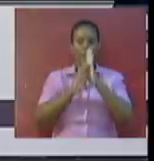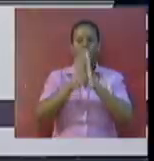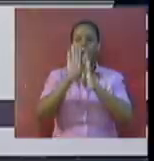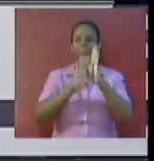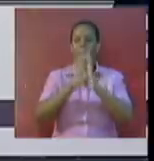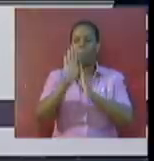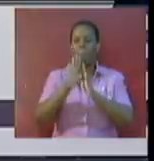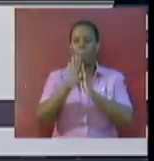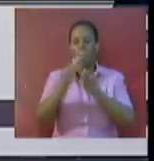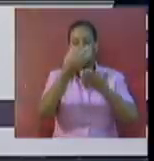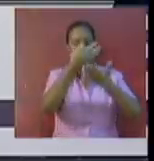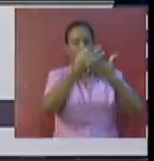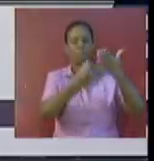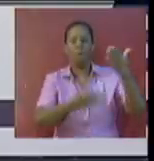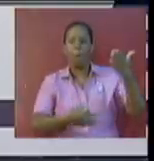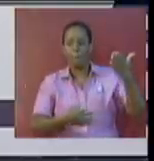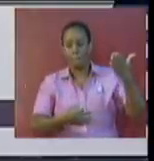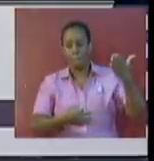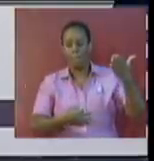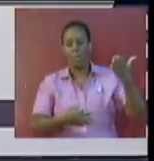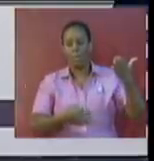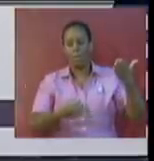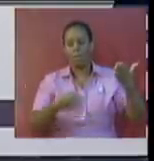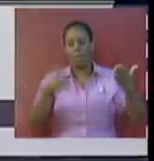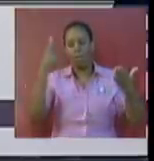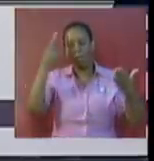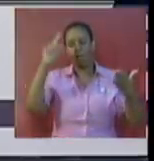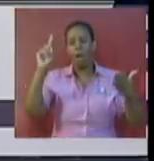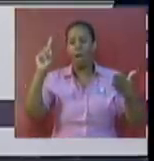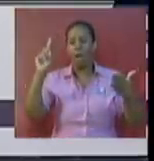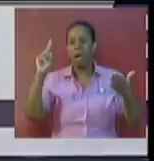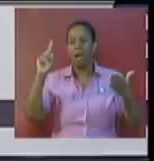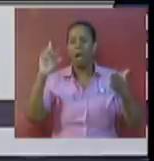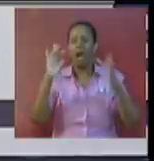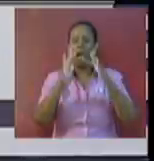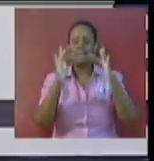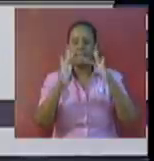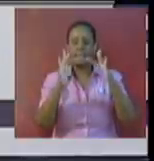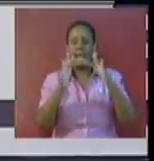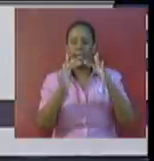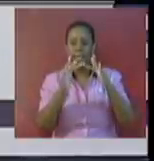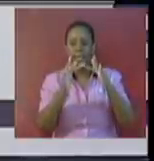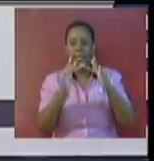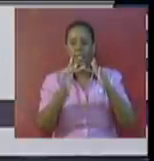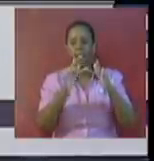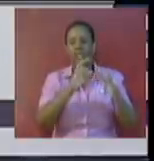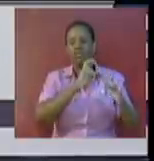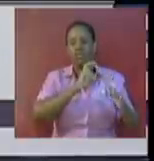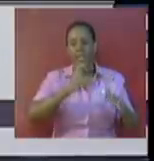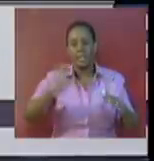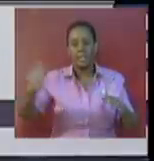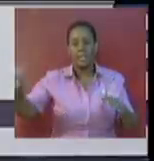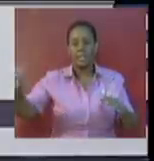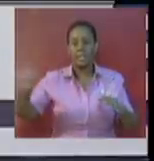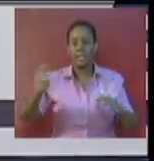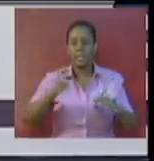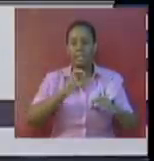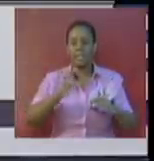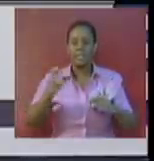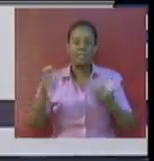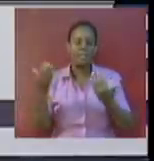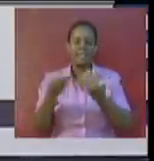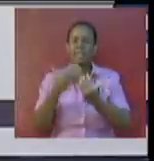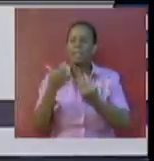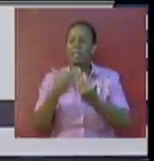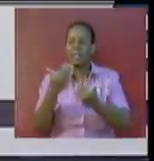being finalized right now as well, is the facilities finder tool, which we will be sharing sometime in the near future, as we are currently